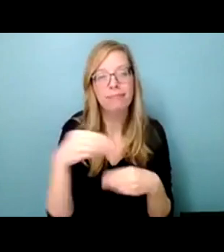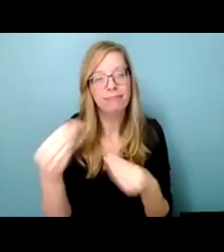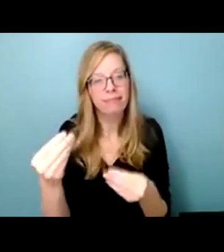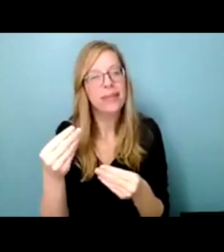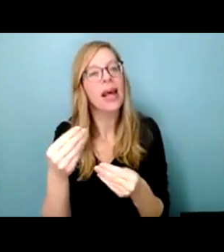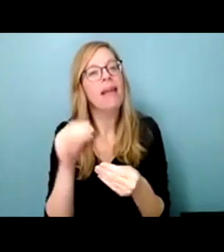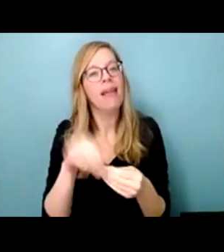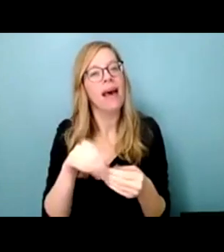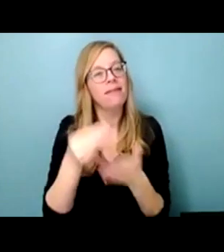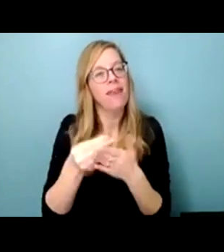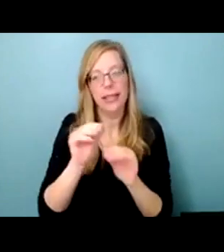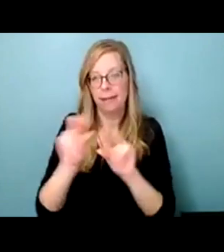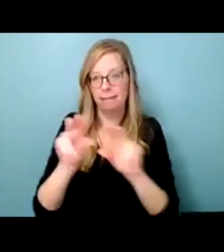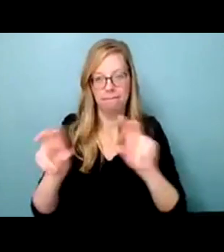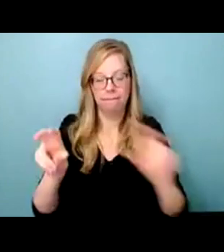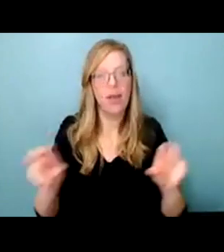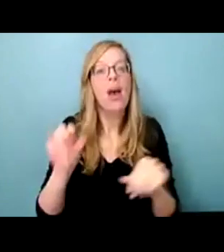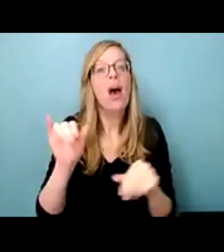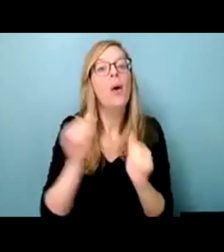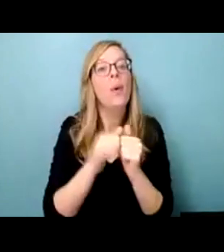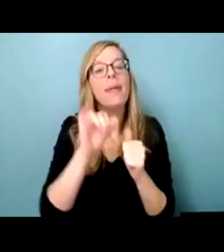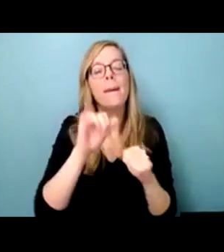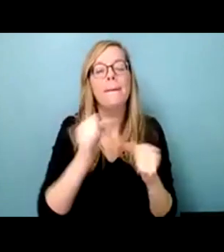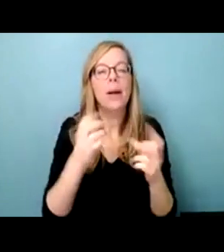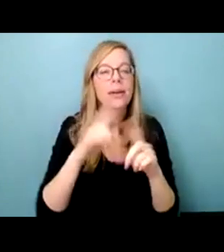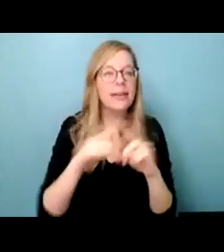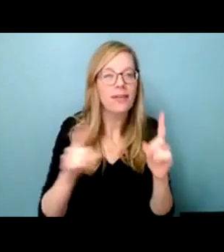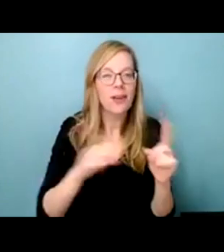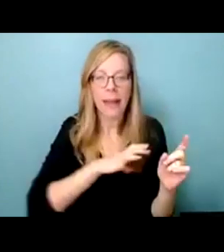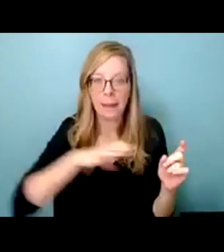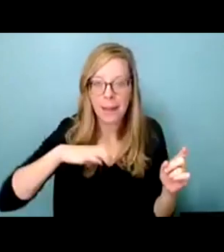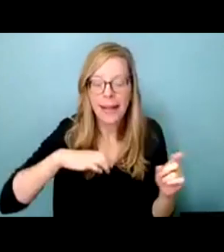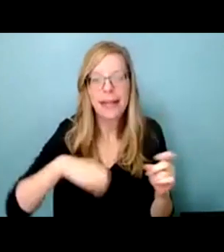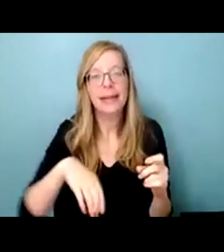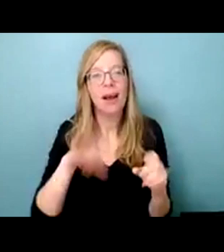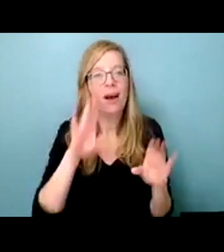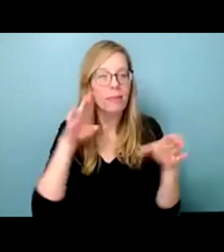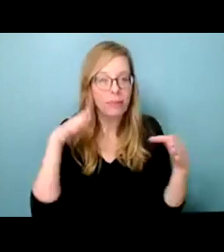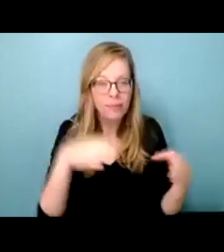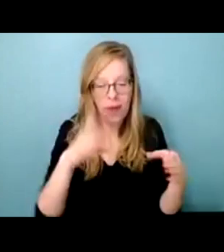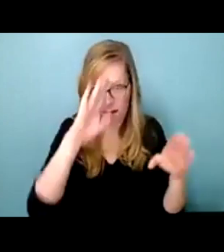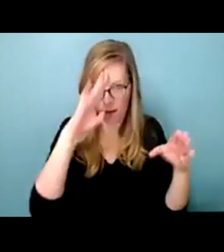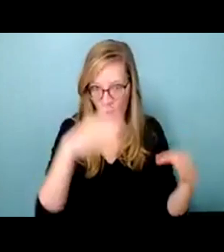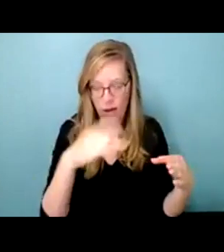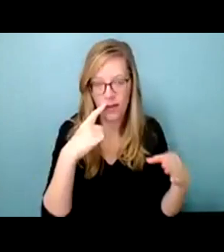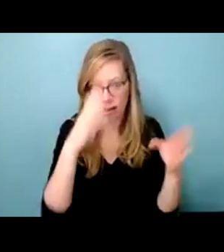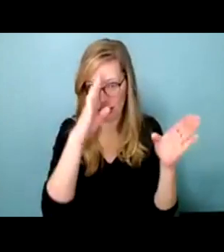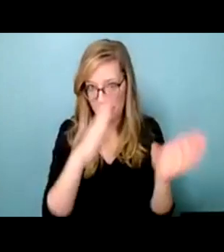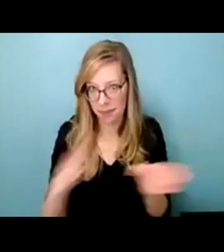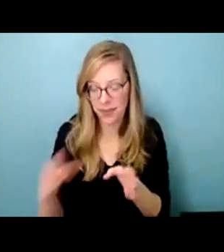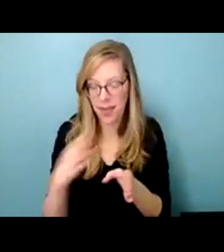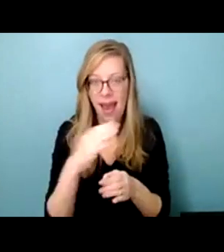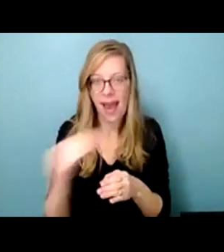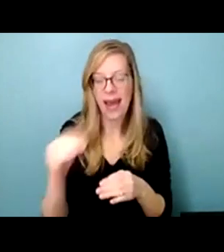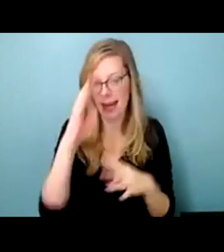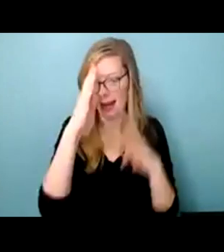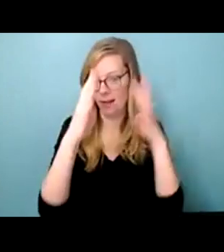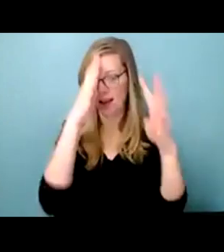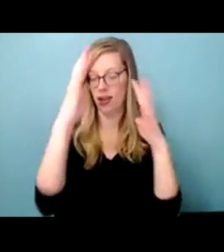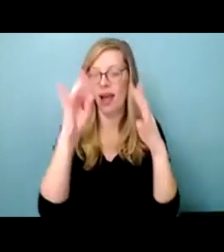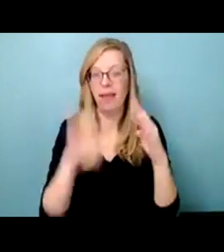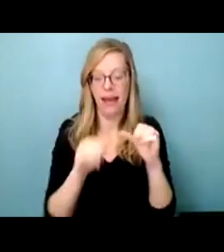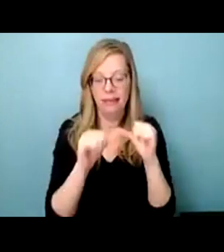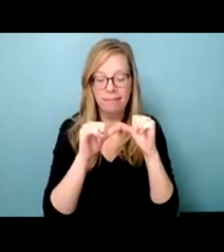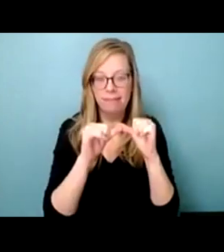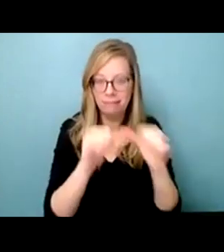and participant with multi-stakeholder boards and committees, focusing on strategic planning and social innovation projects that build communities in a